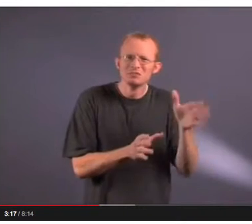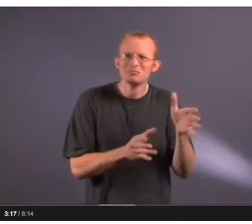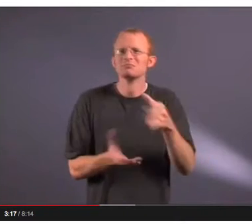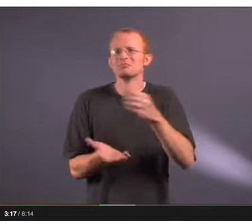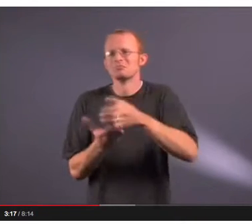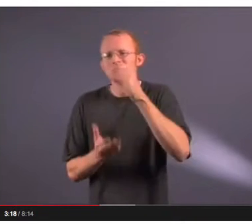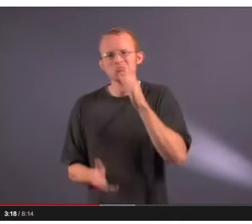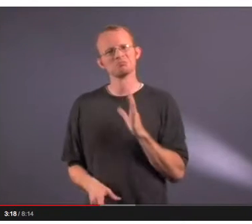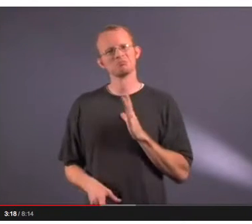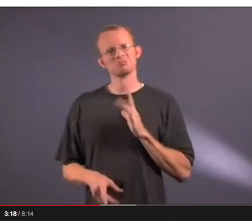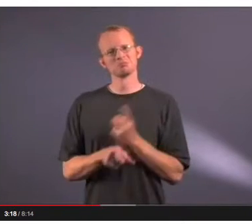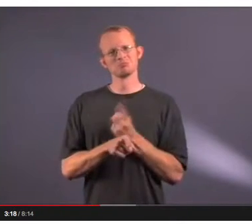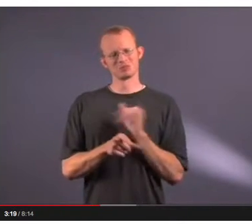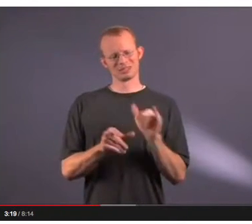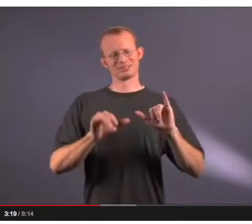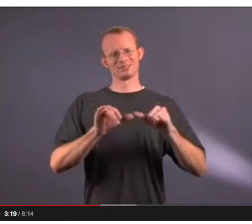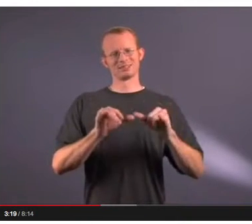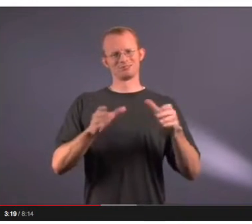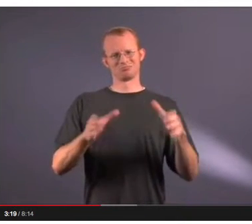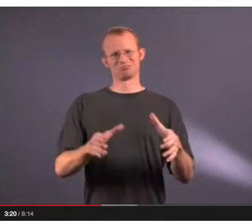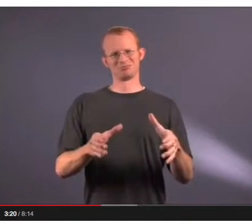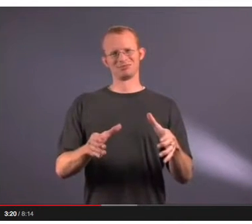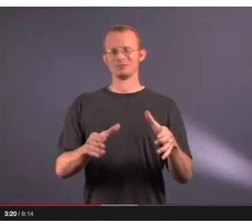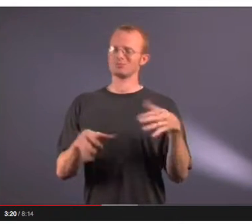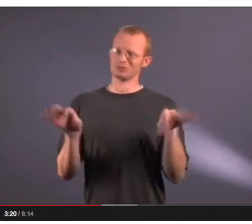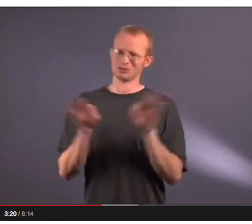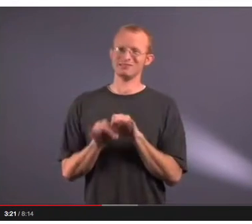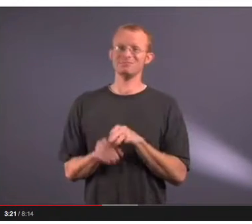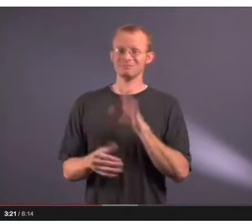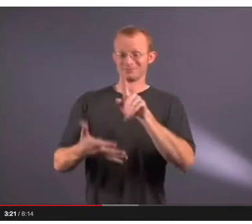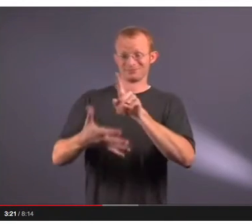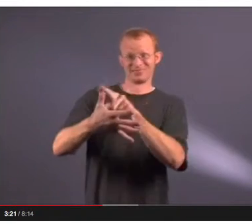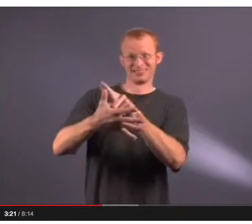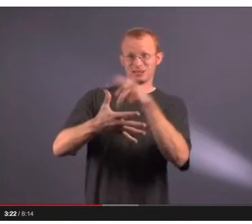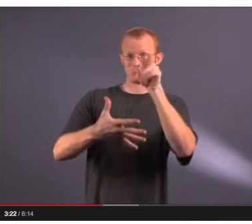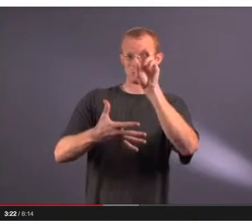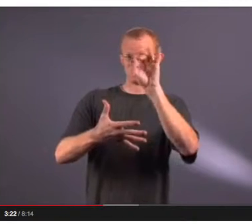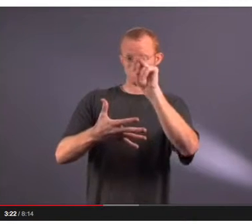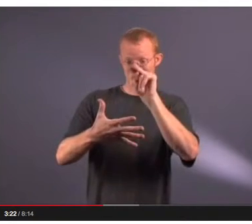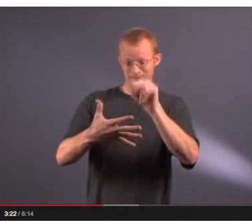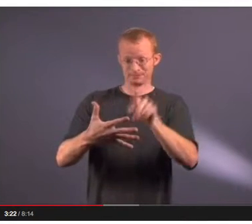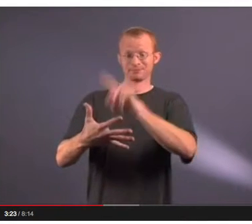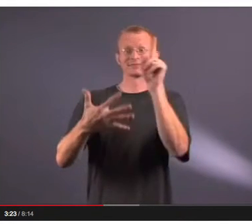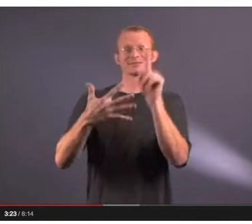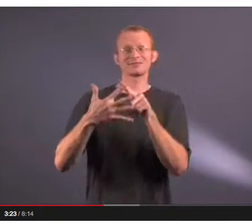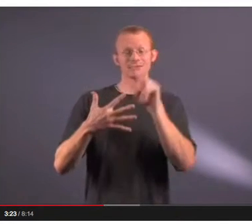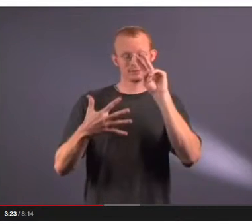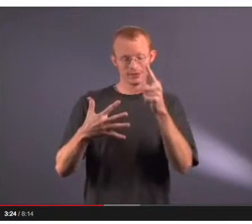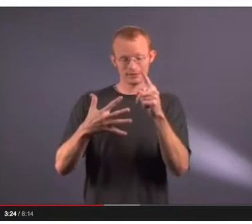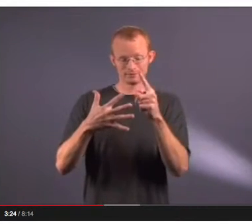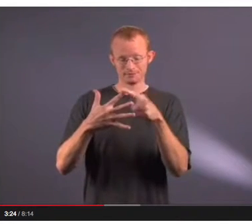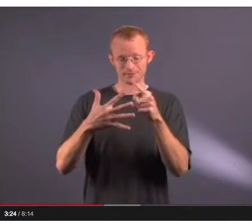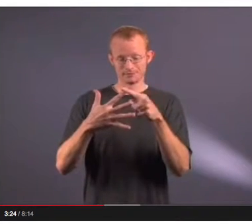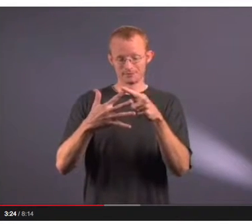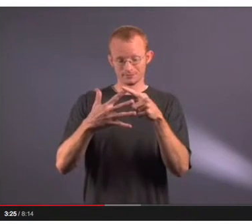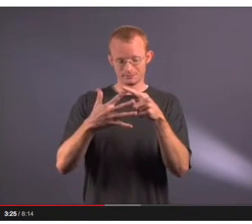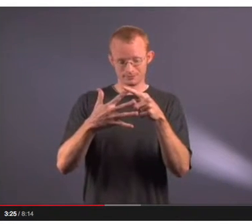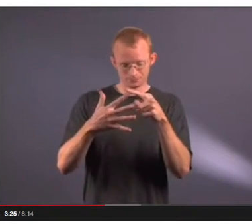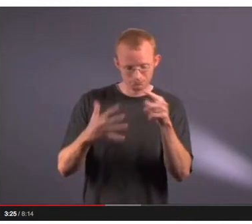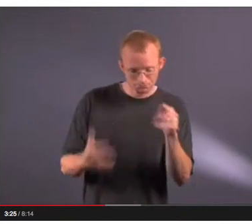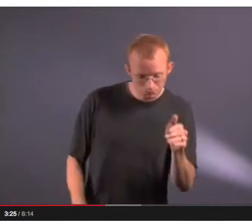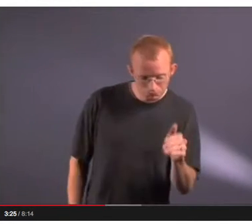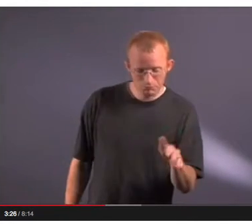medium drink, medium French fries. You don't need all that. Portion control is important. So the next thing